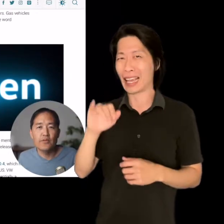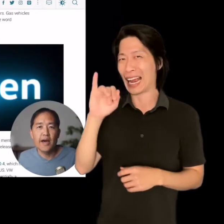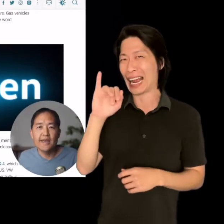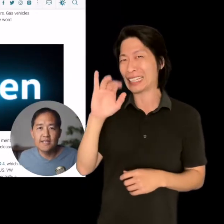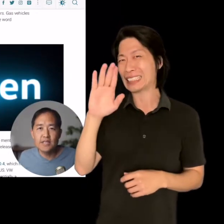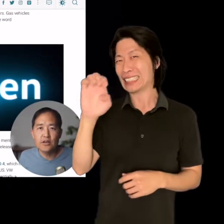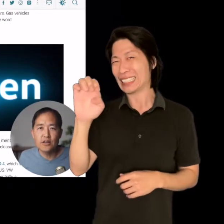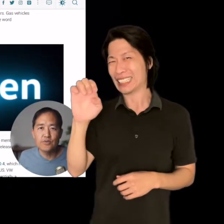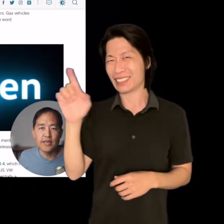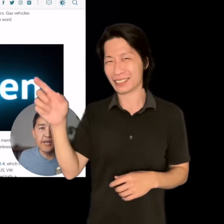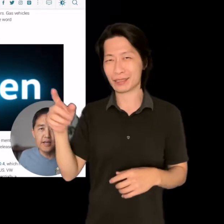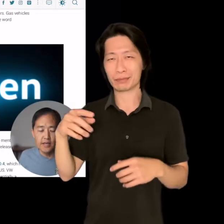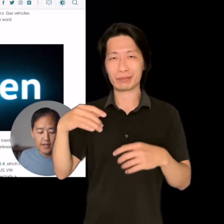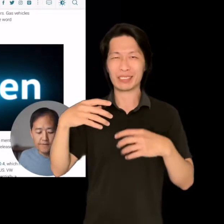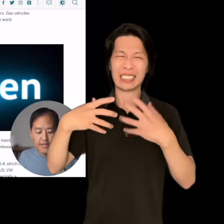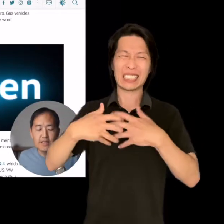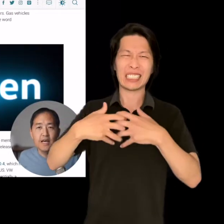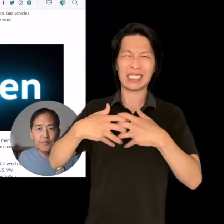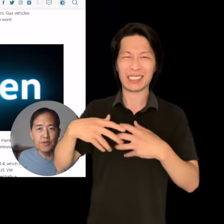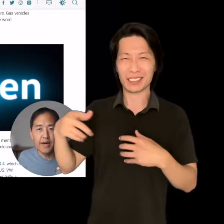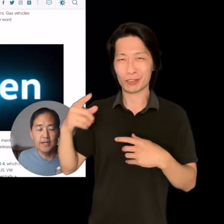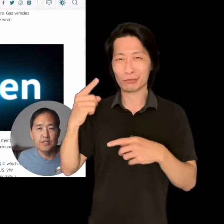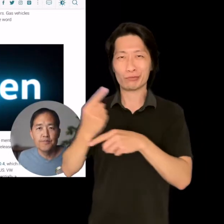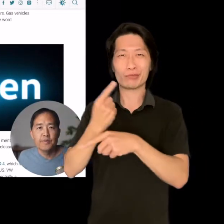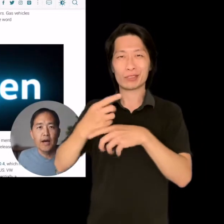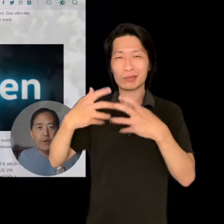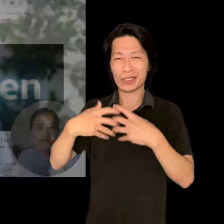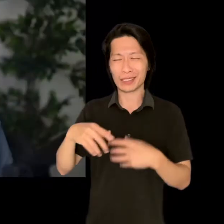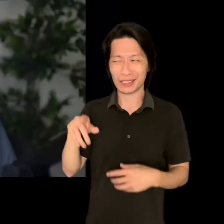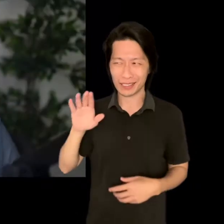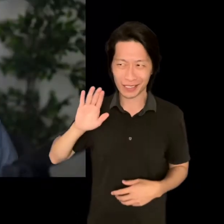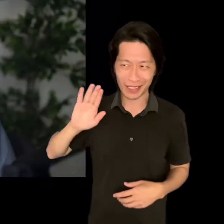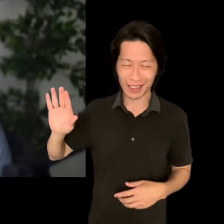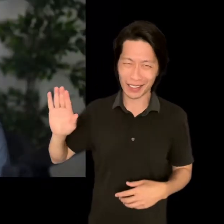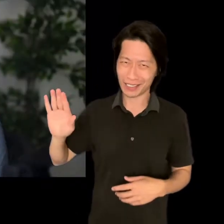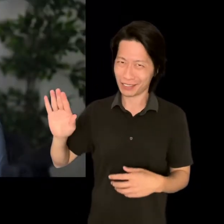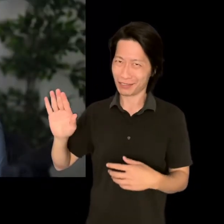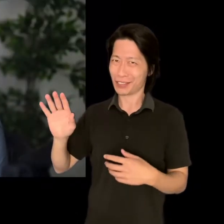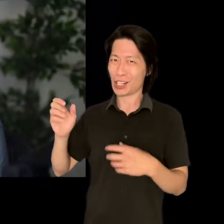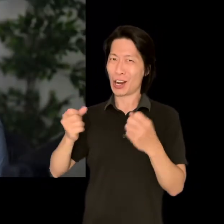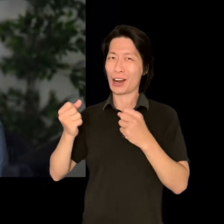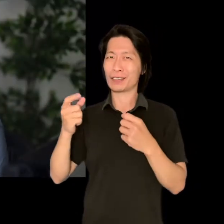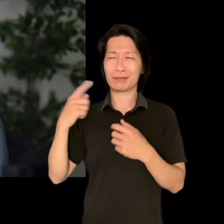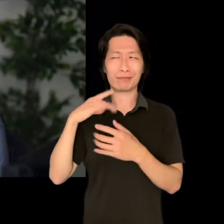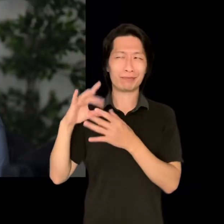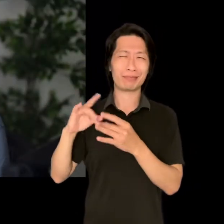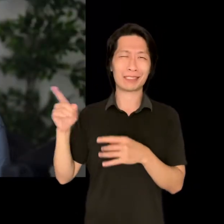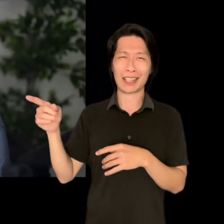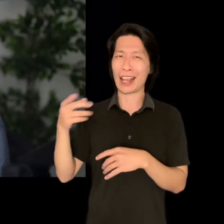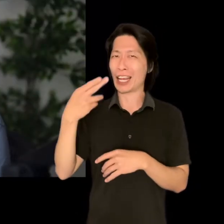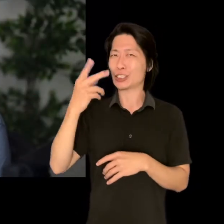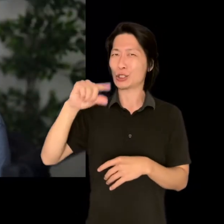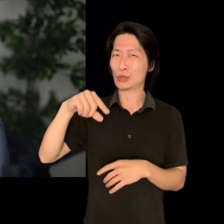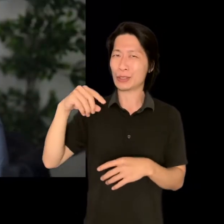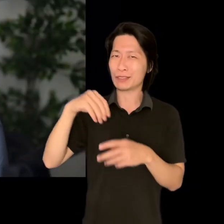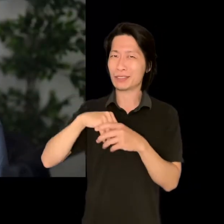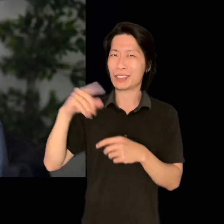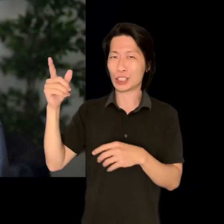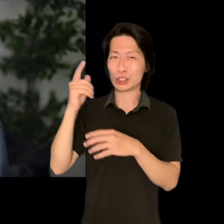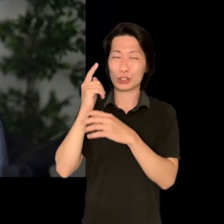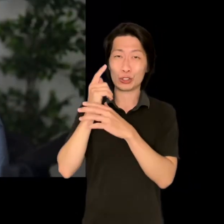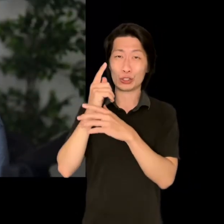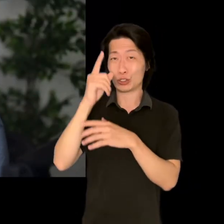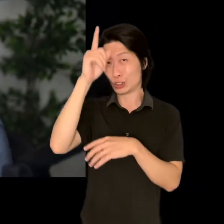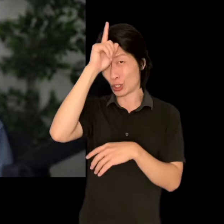while the IC cars would get a VW badge. However, today we got word from VW's headquarters in